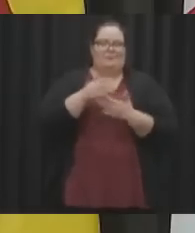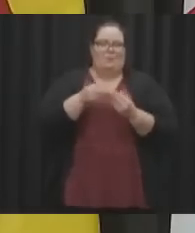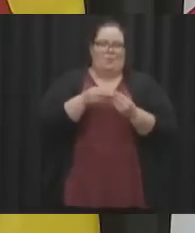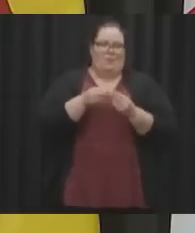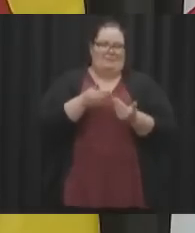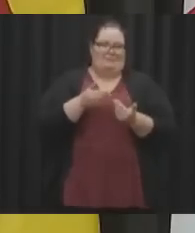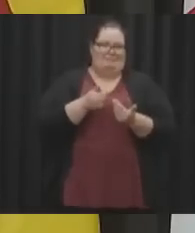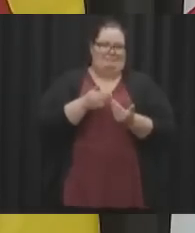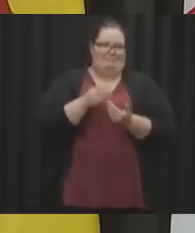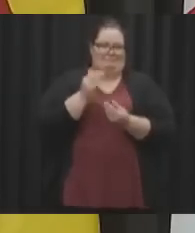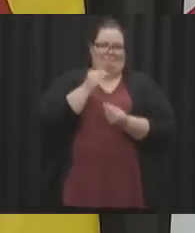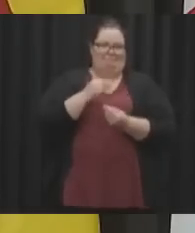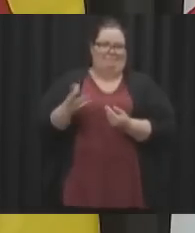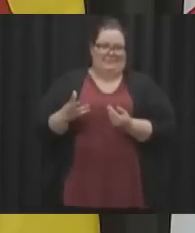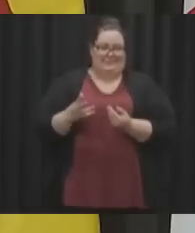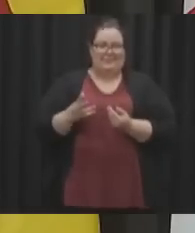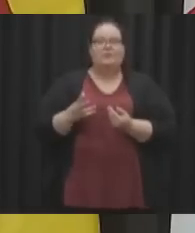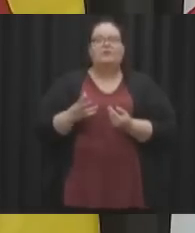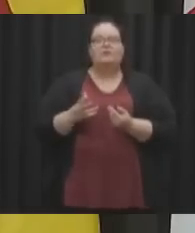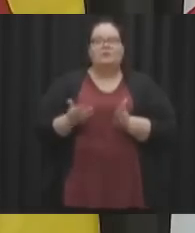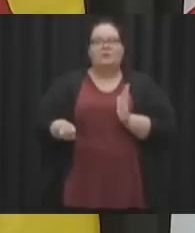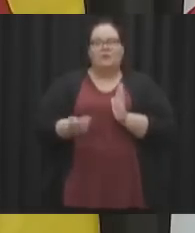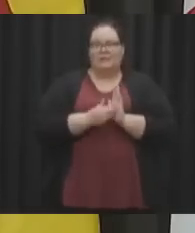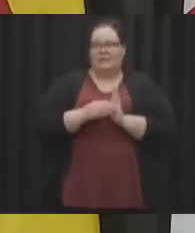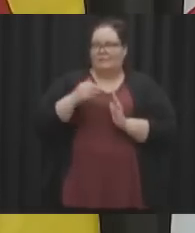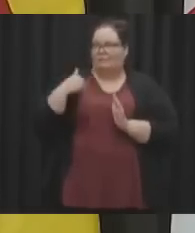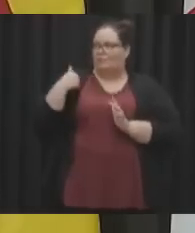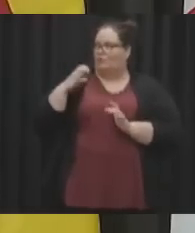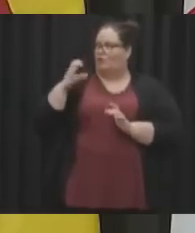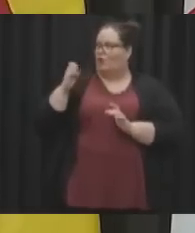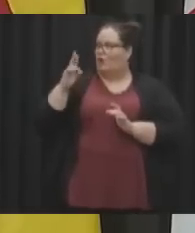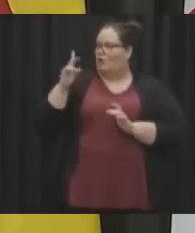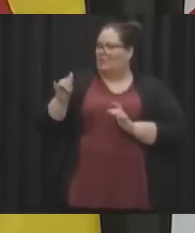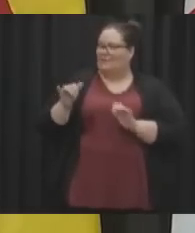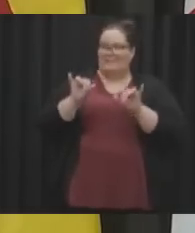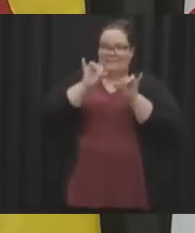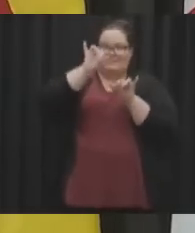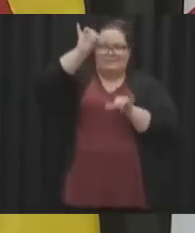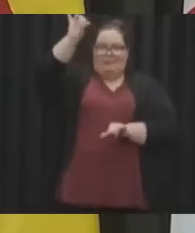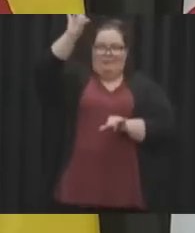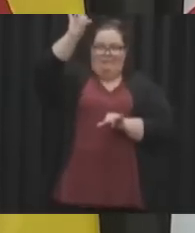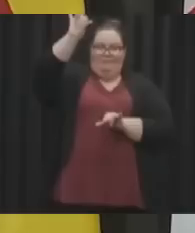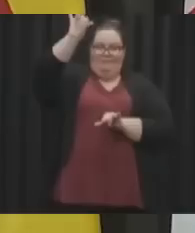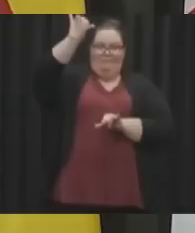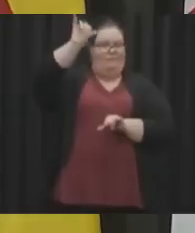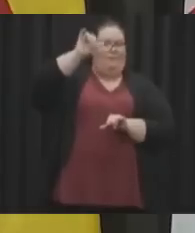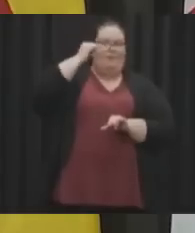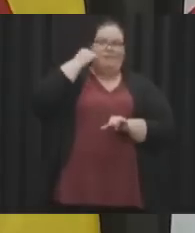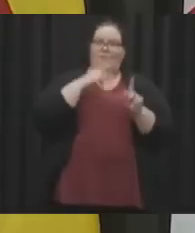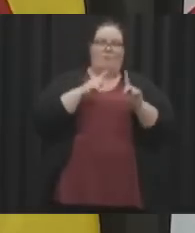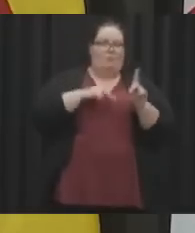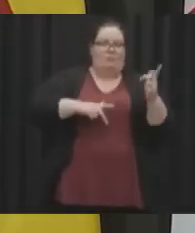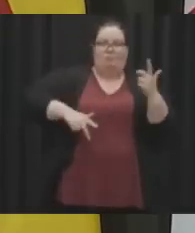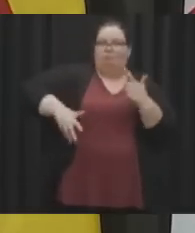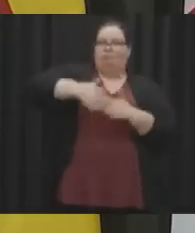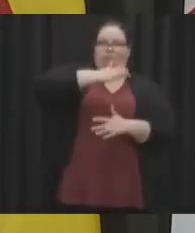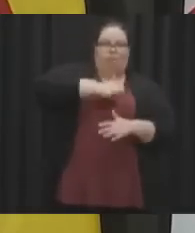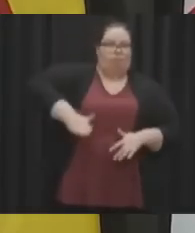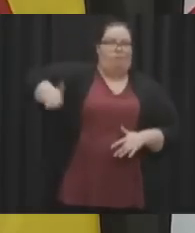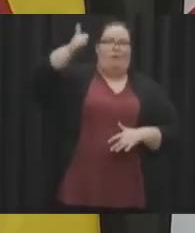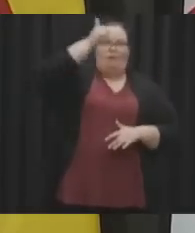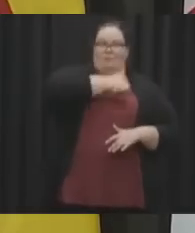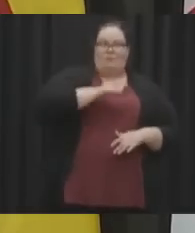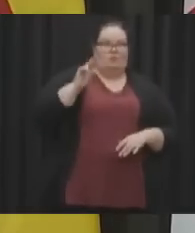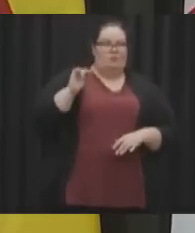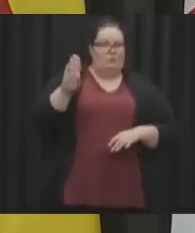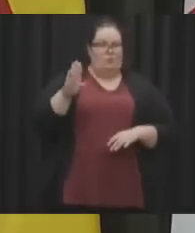the application use, I'm just wondering if you have any information on how many cases confirmed positives have been because